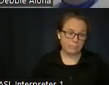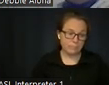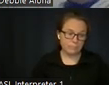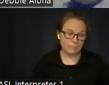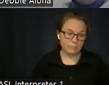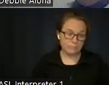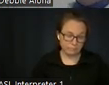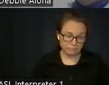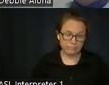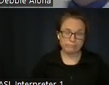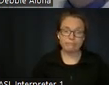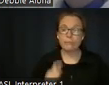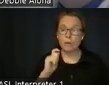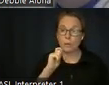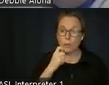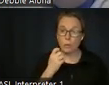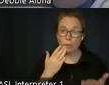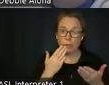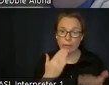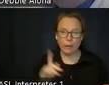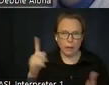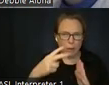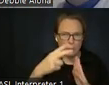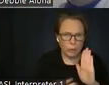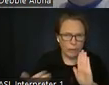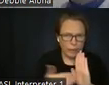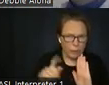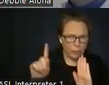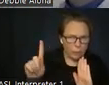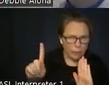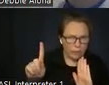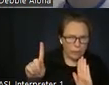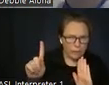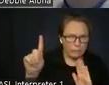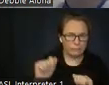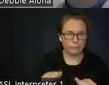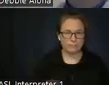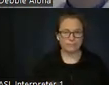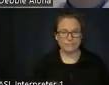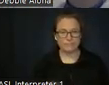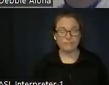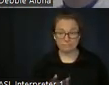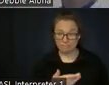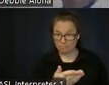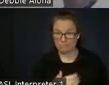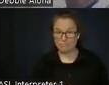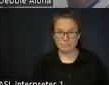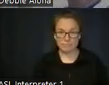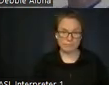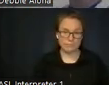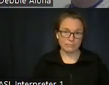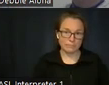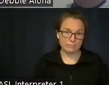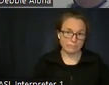Cool, thank you. Could I take one moment to reread it? Because I might answer my own question. Yes. Cool, one moment, thank you.